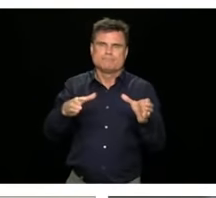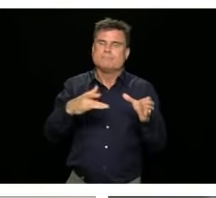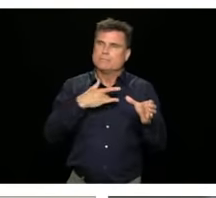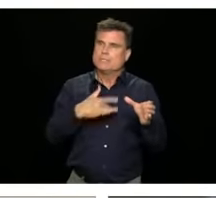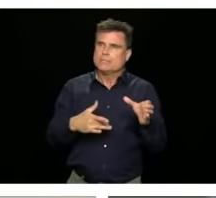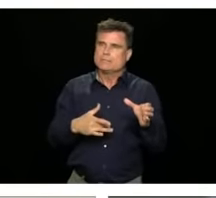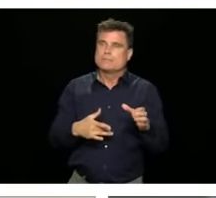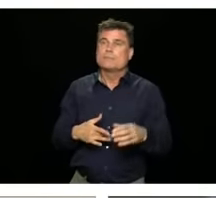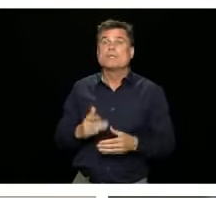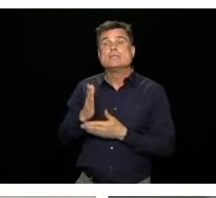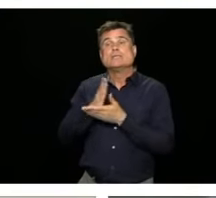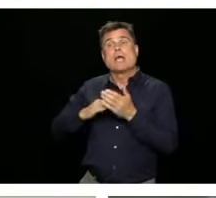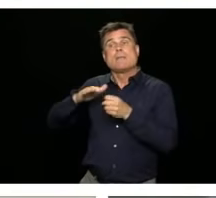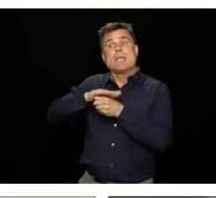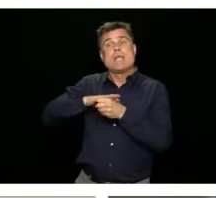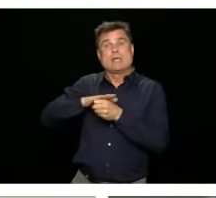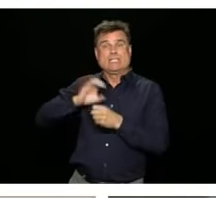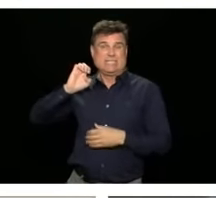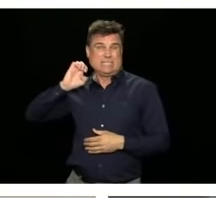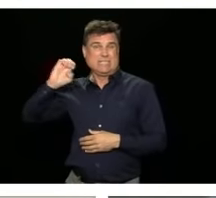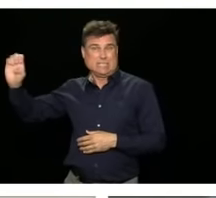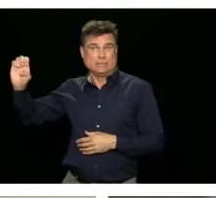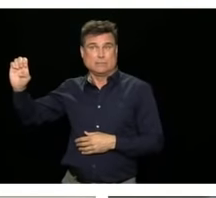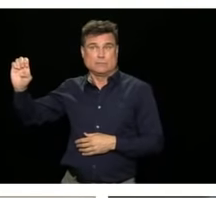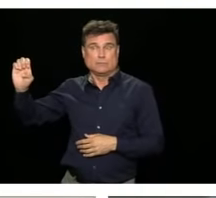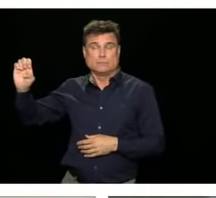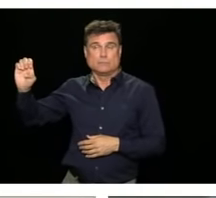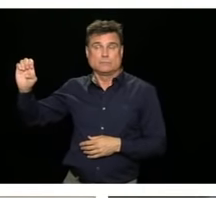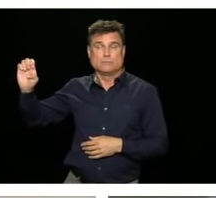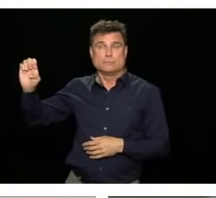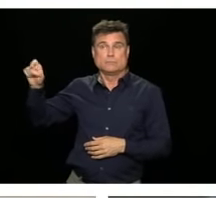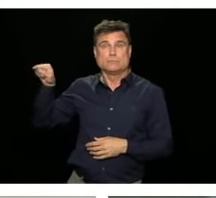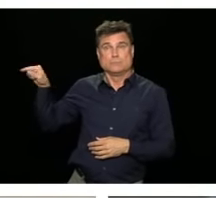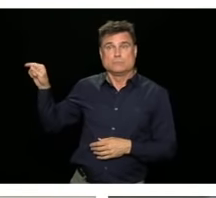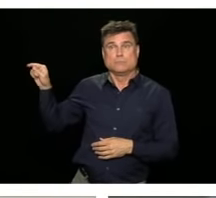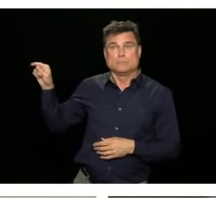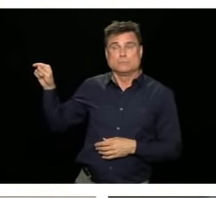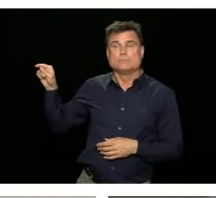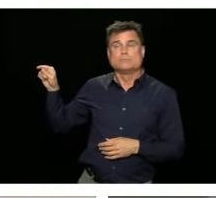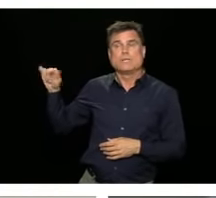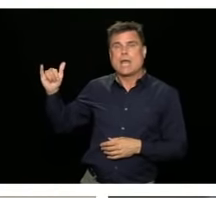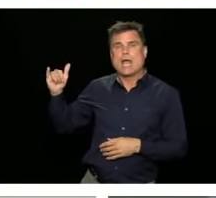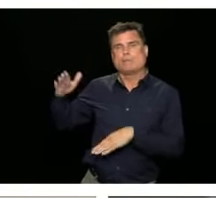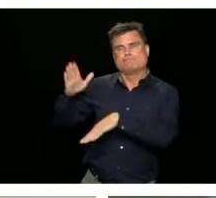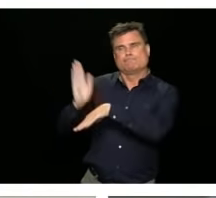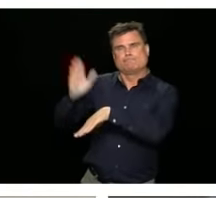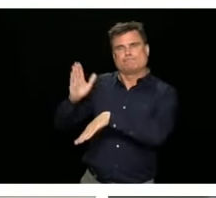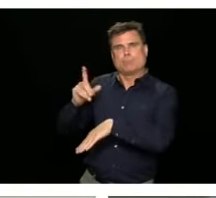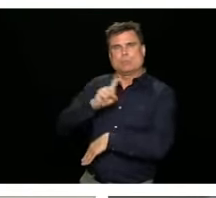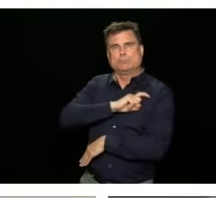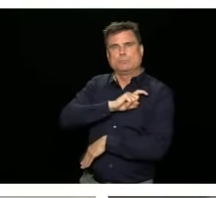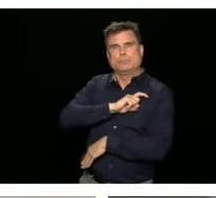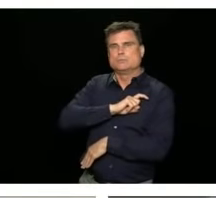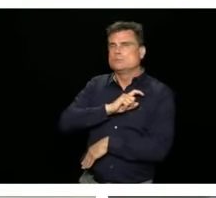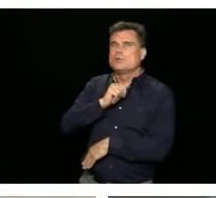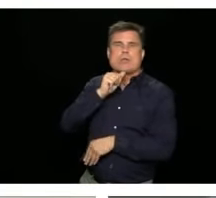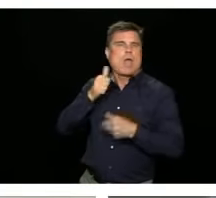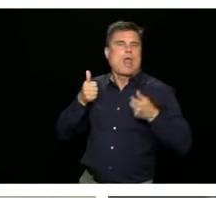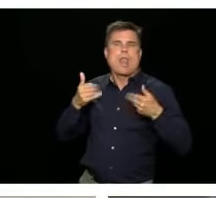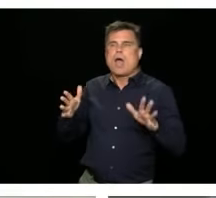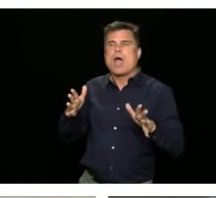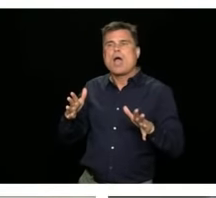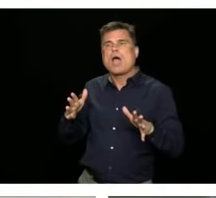track their who they pull over and how often, and the data that came out of it was mind blowing. And